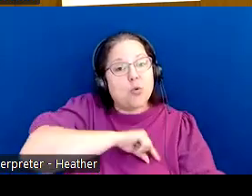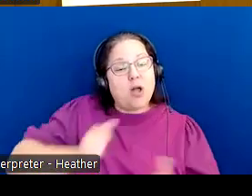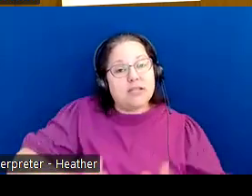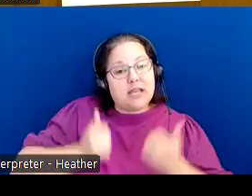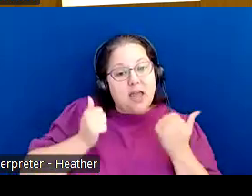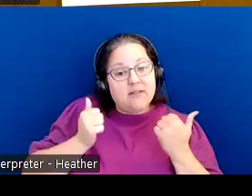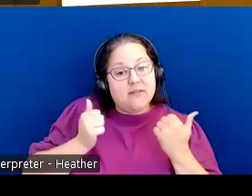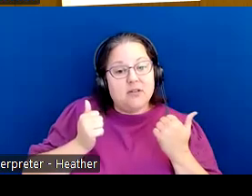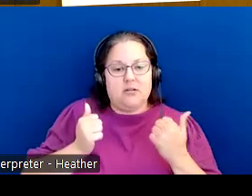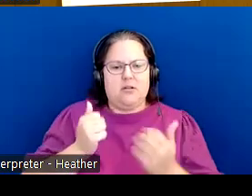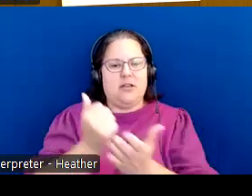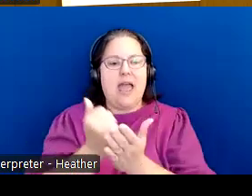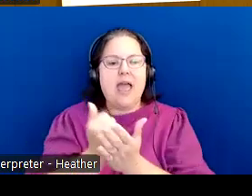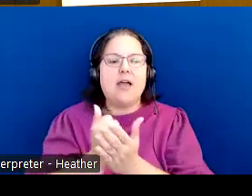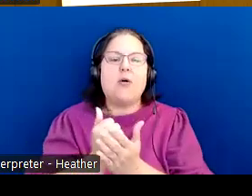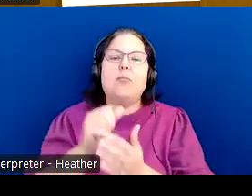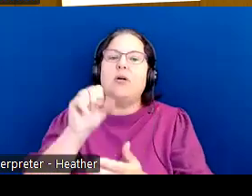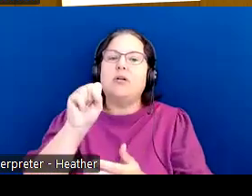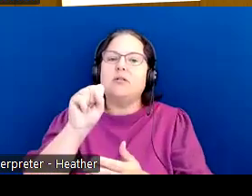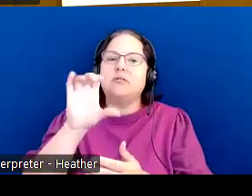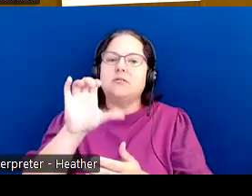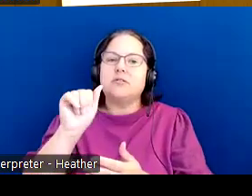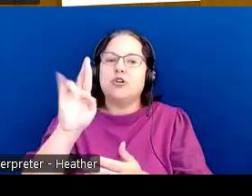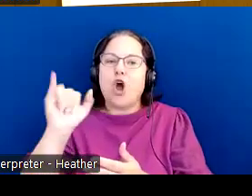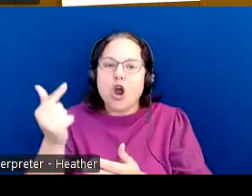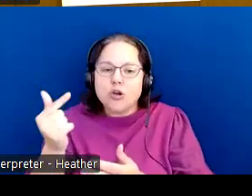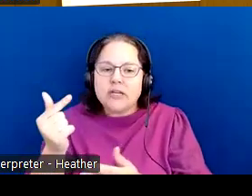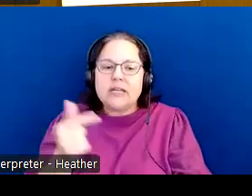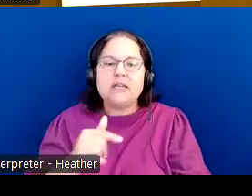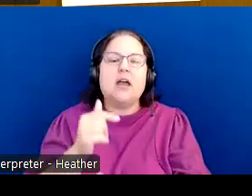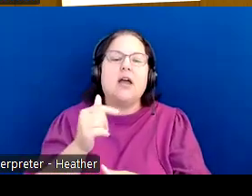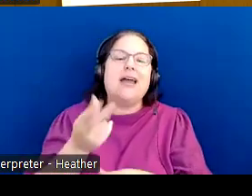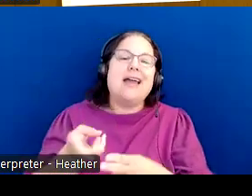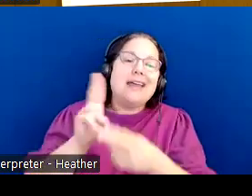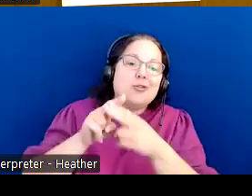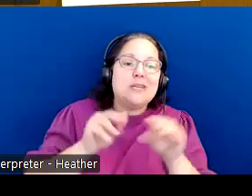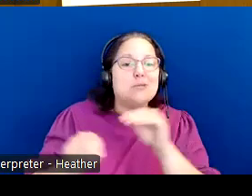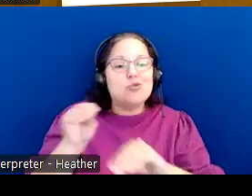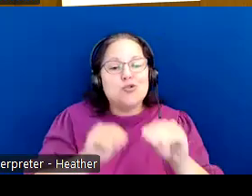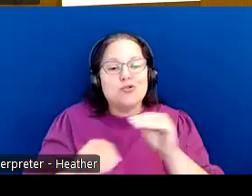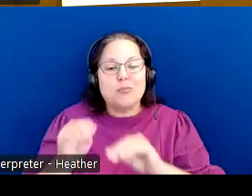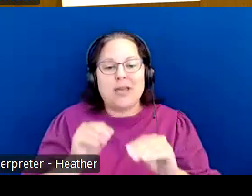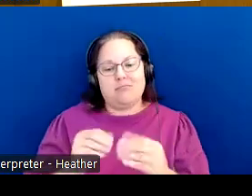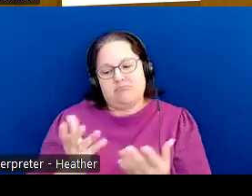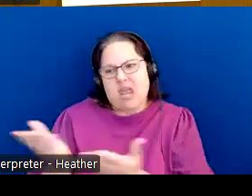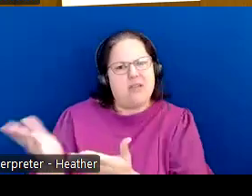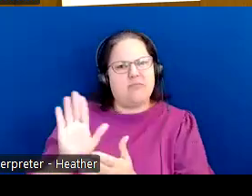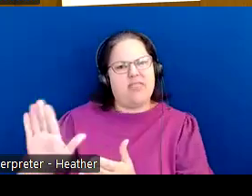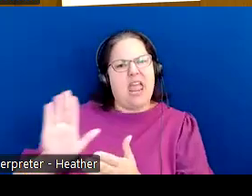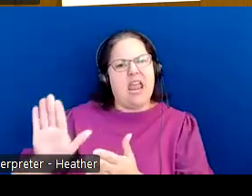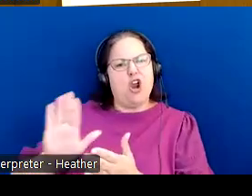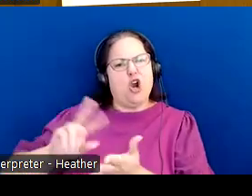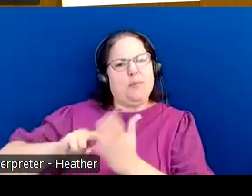by helping with decreasing scarring, increasing mobility, and helping a person go back to whatever their meaningful